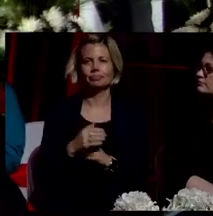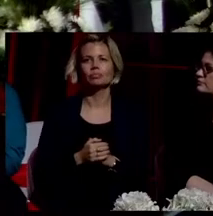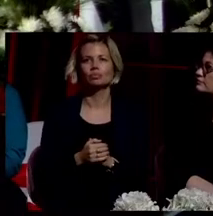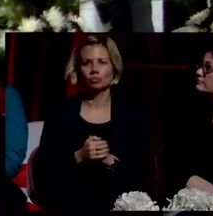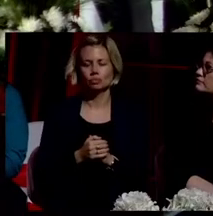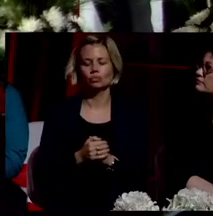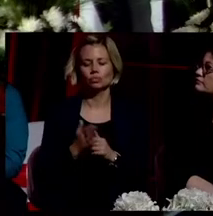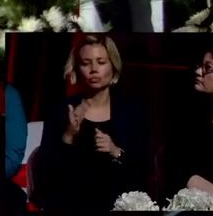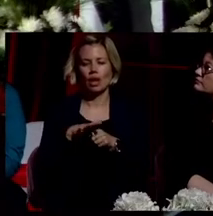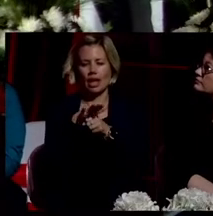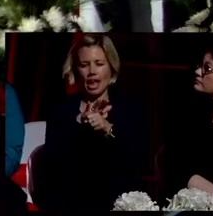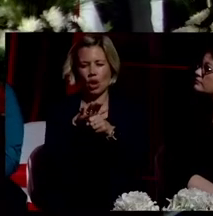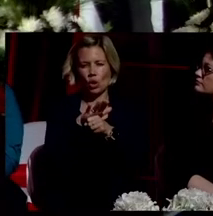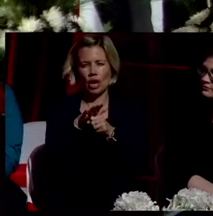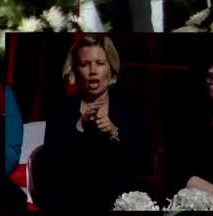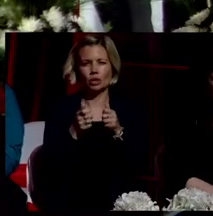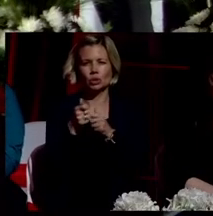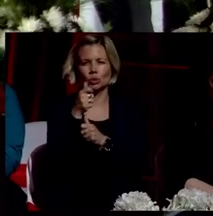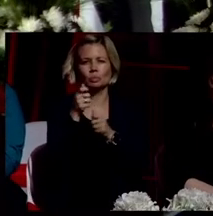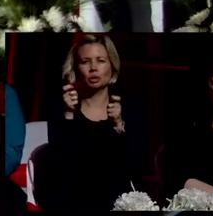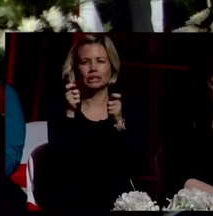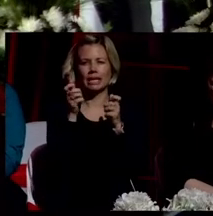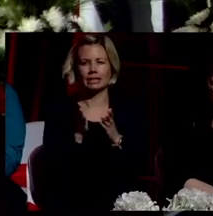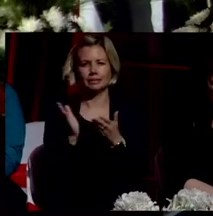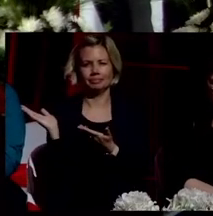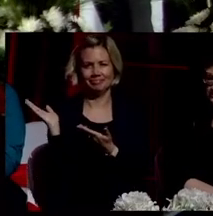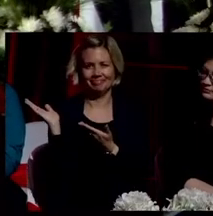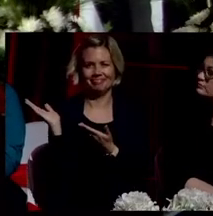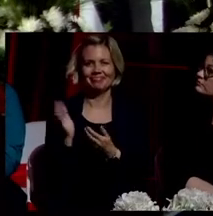Area Superintendent Anne Marie Dixon.